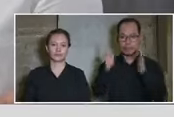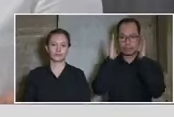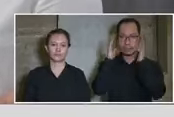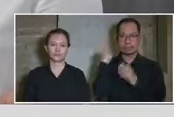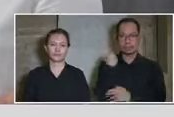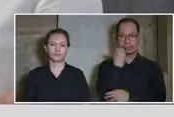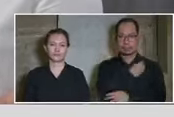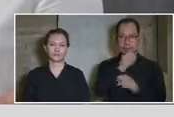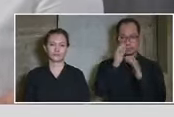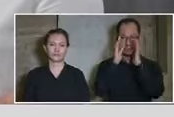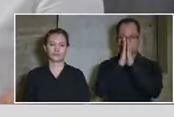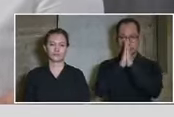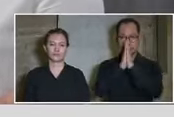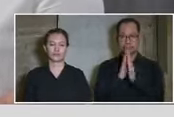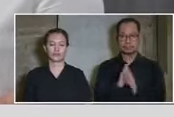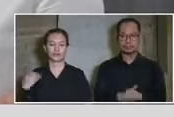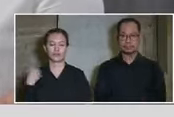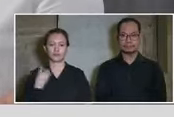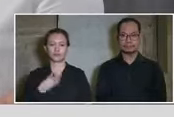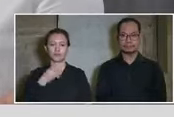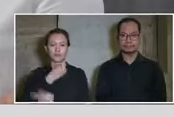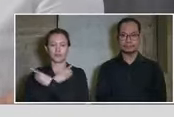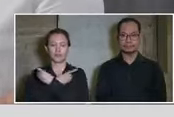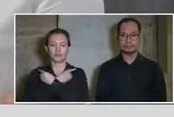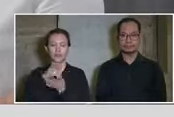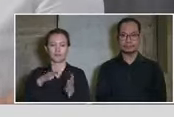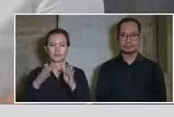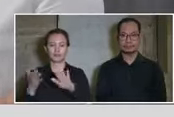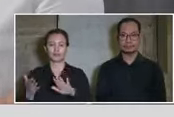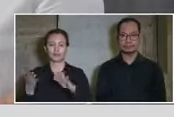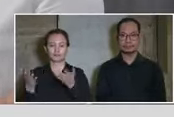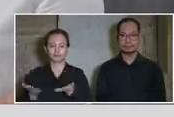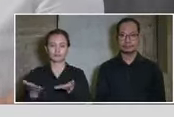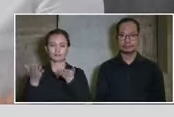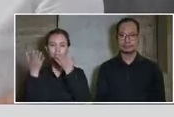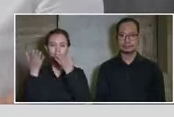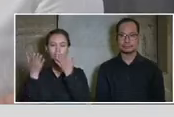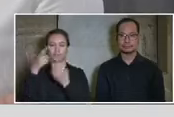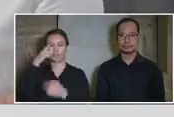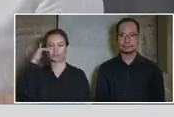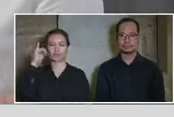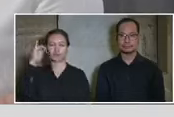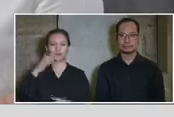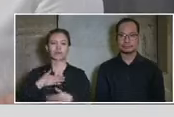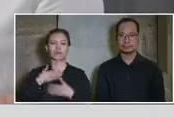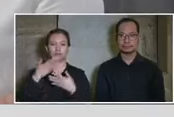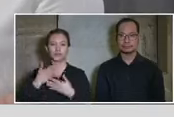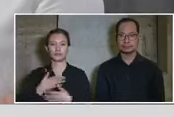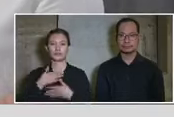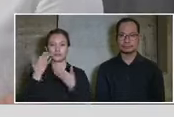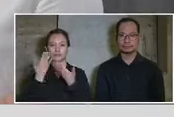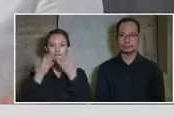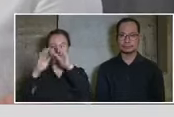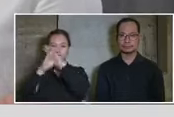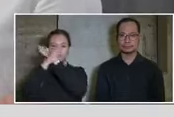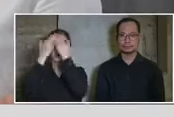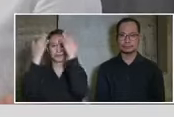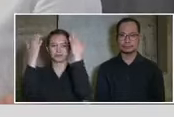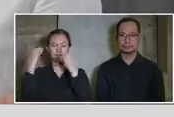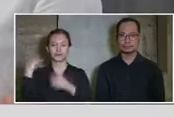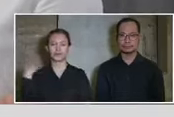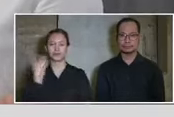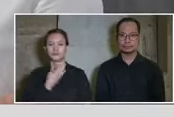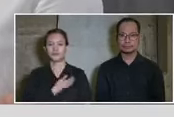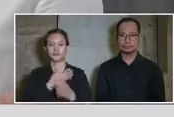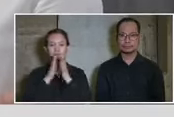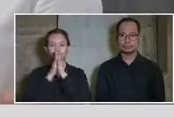Lord, hear our prayer. That our dear departed may be raised up to eternal joy in heaven. Let us